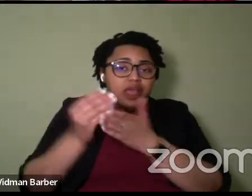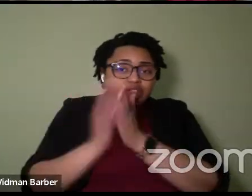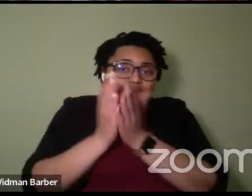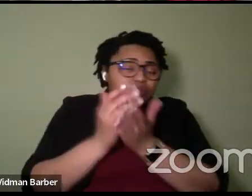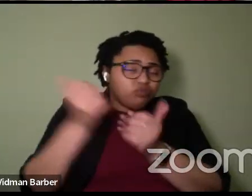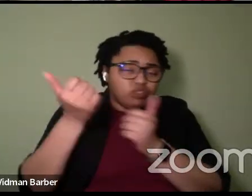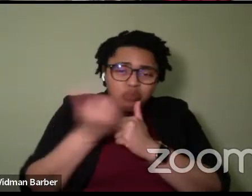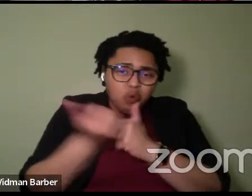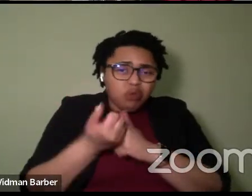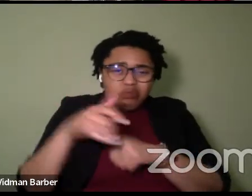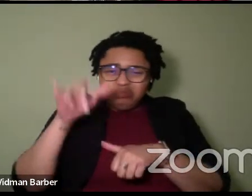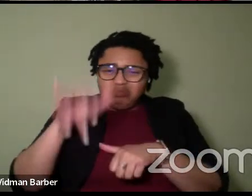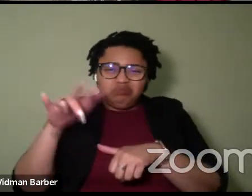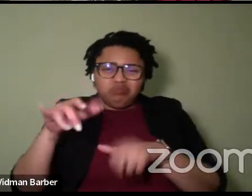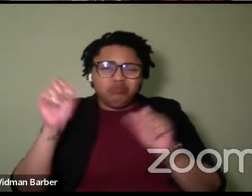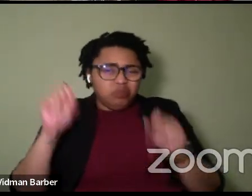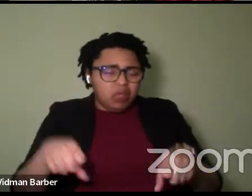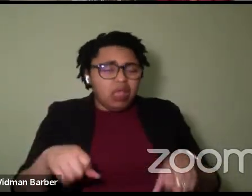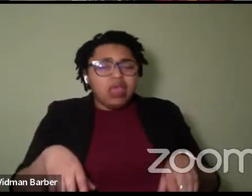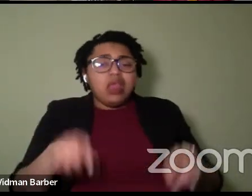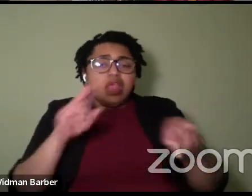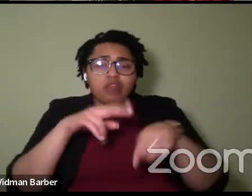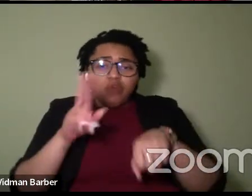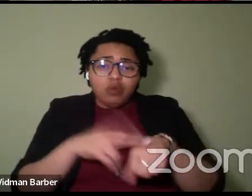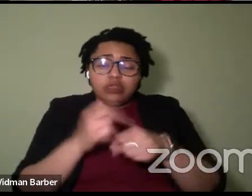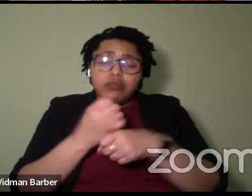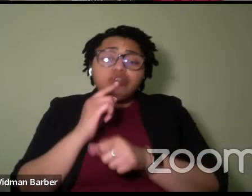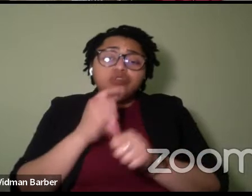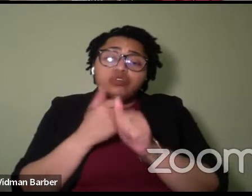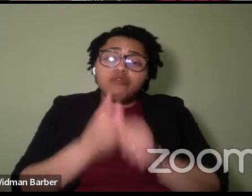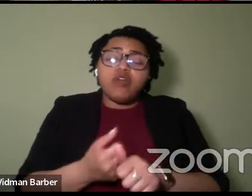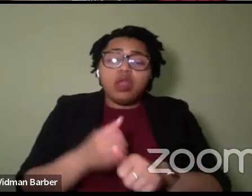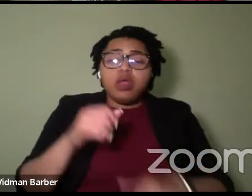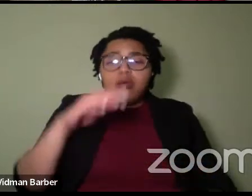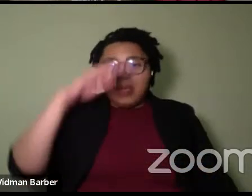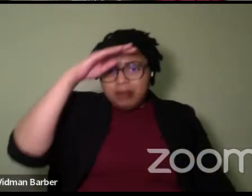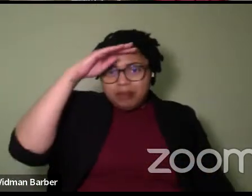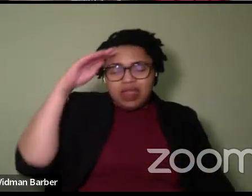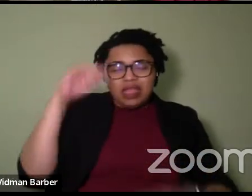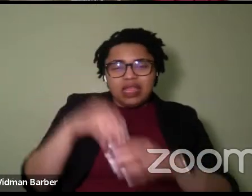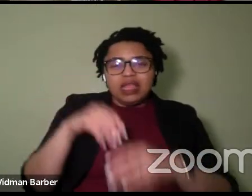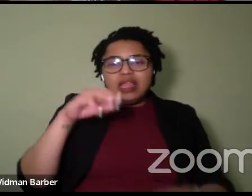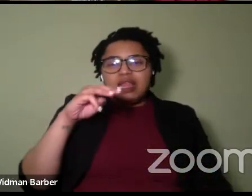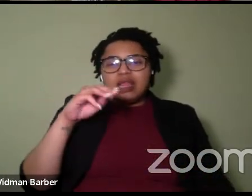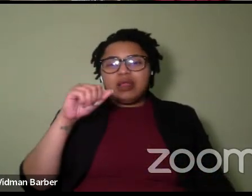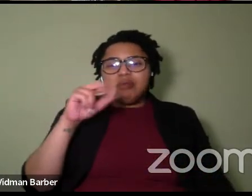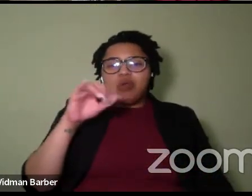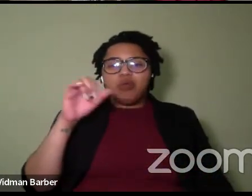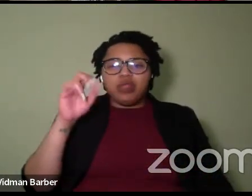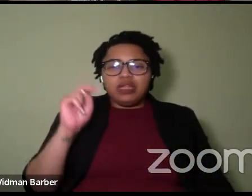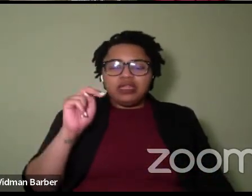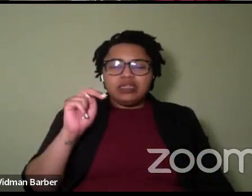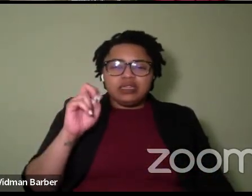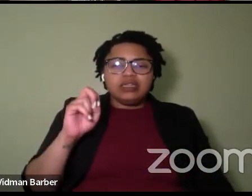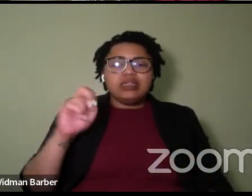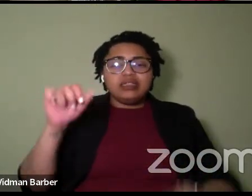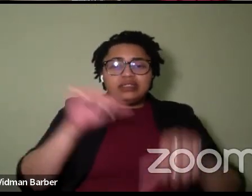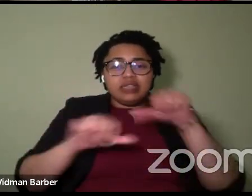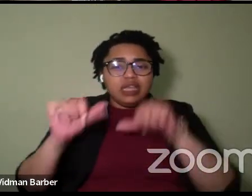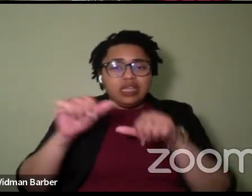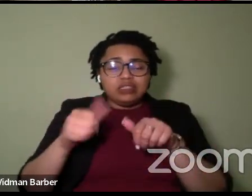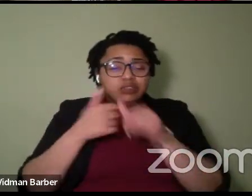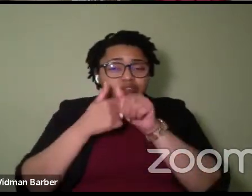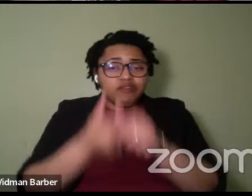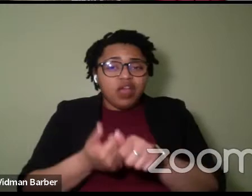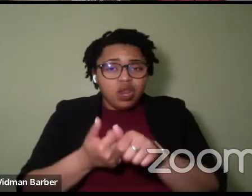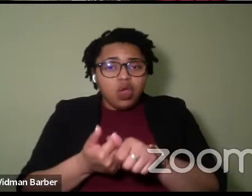put in the chat. And then, of course, make sure you follow Black and Marine Science and subscribe to BIMS TV for more events. Tomorrow,